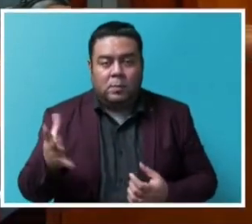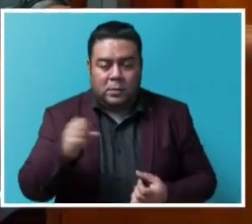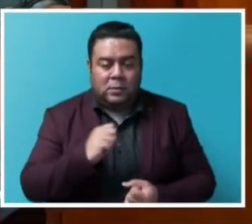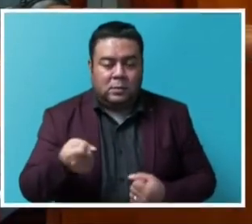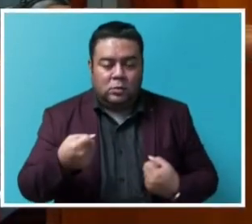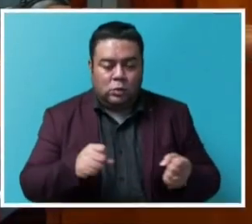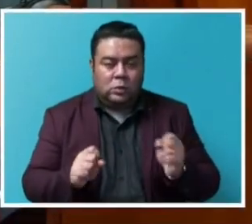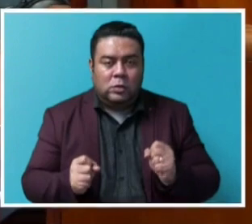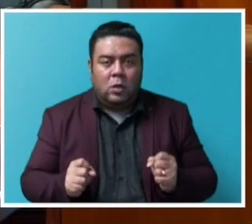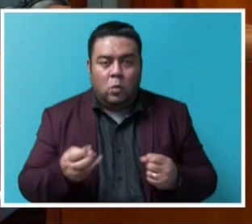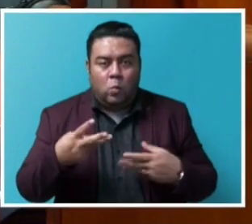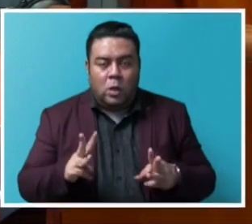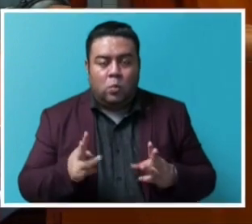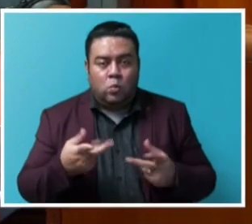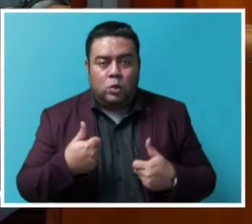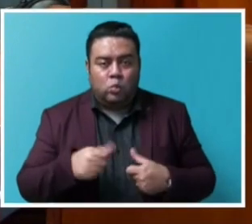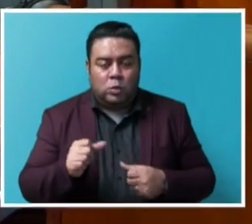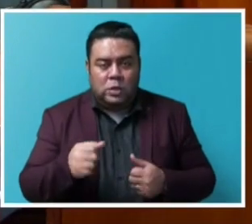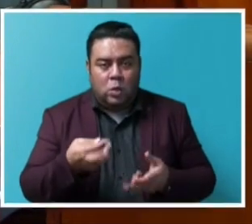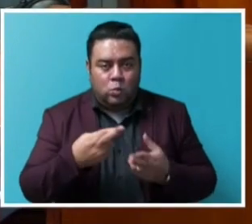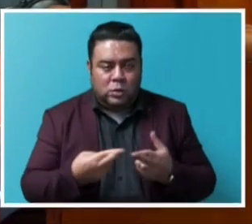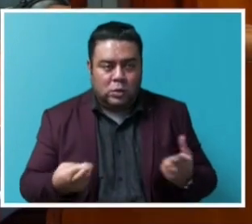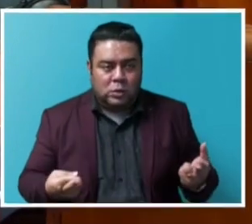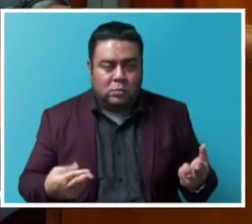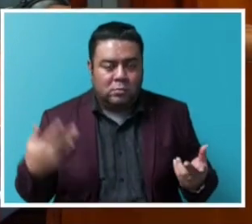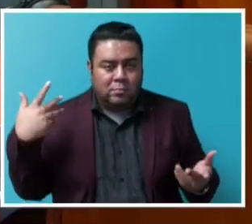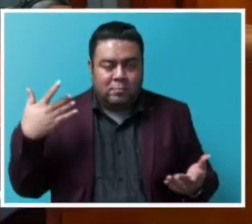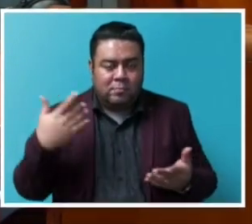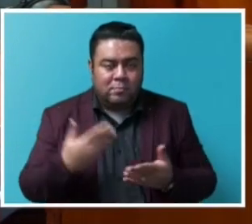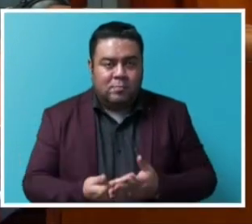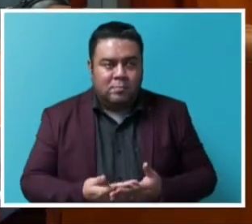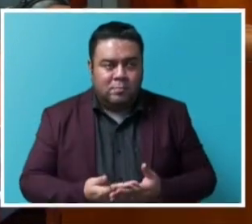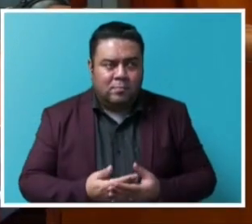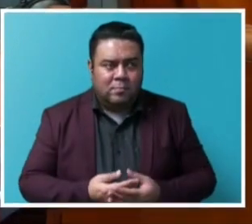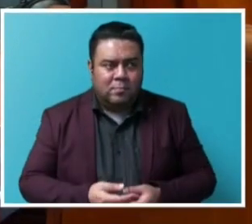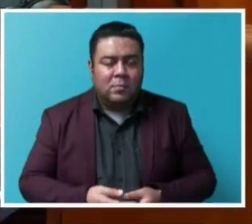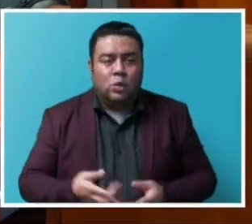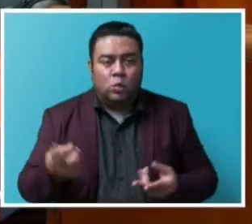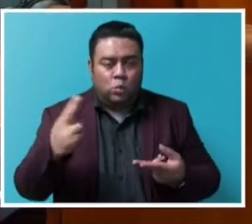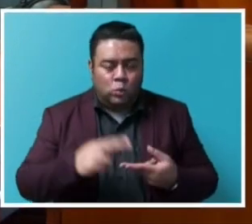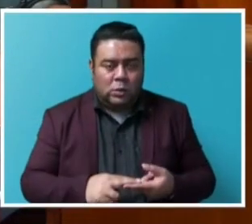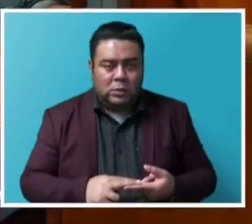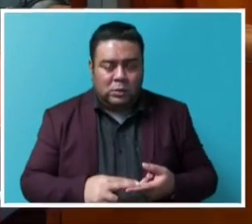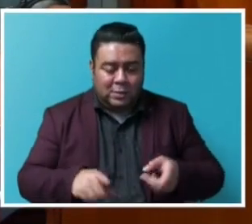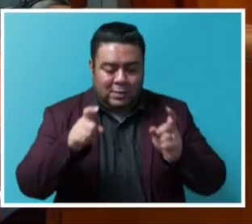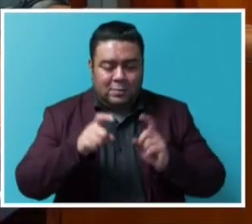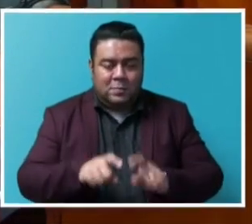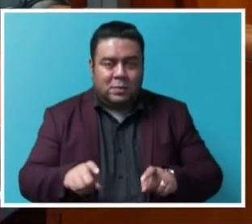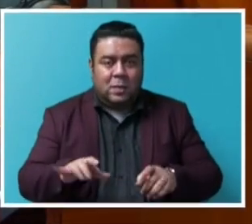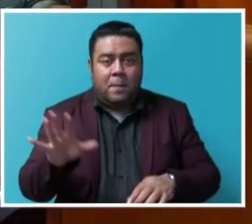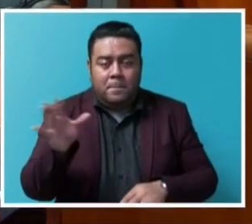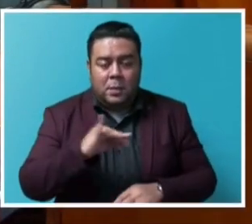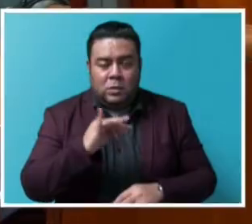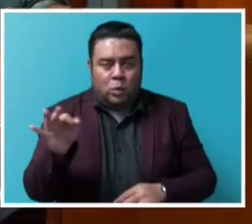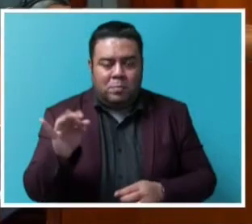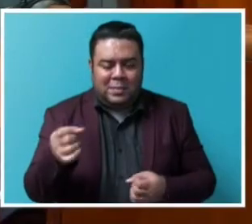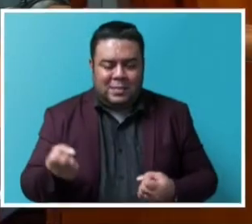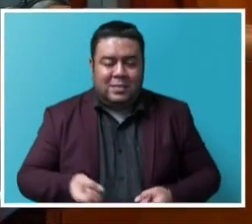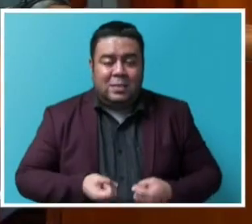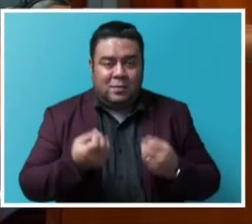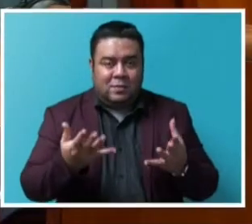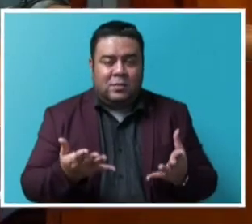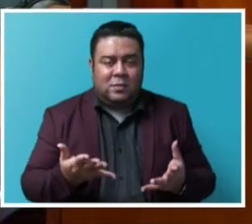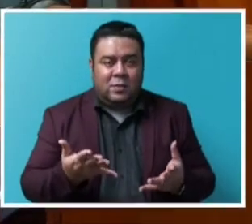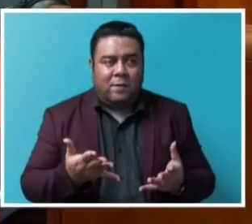we use our resources. The long-term prosperity, unity, and stability must not be sacrificed for